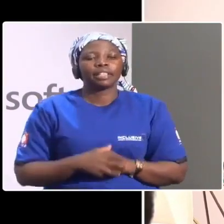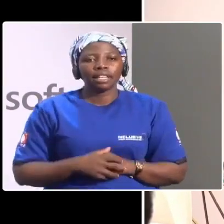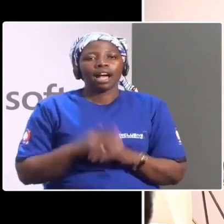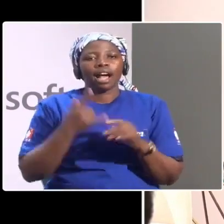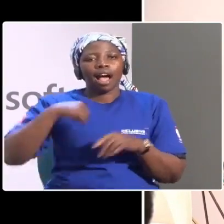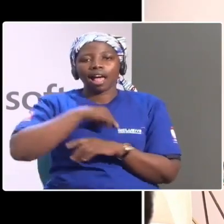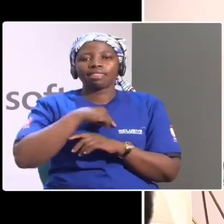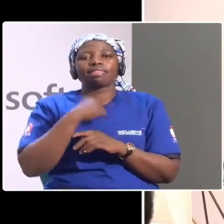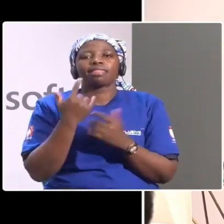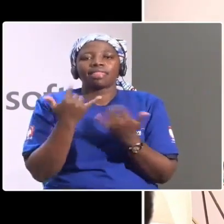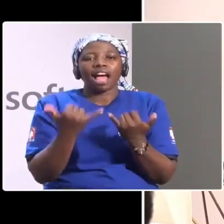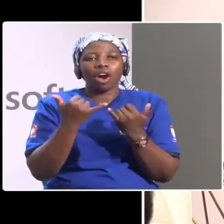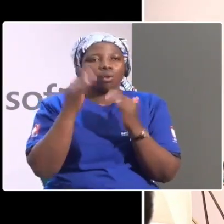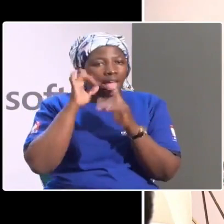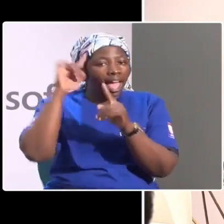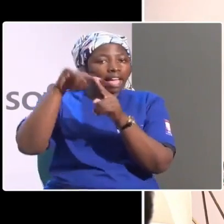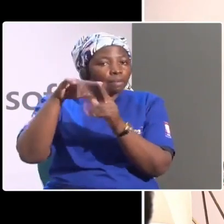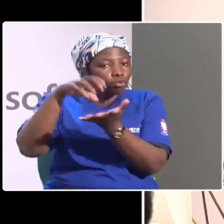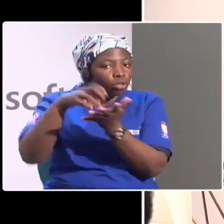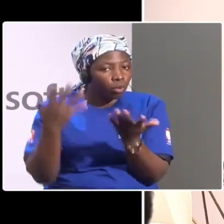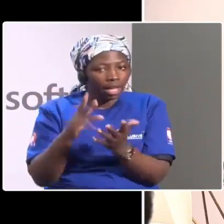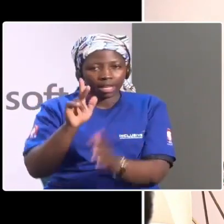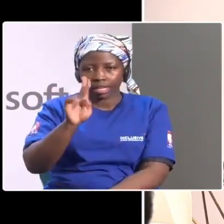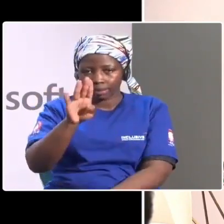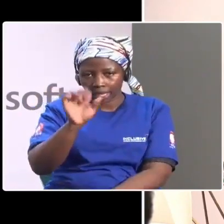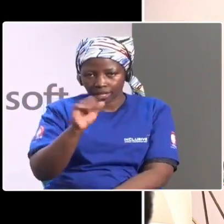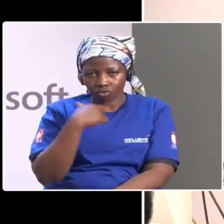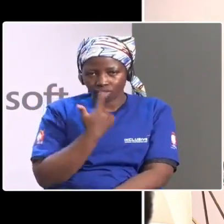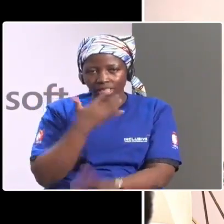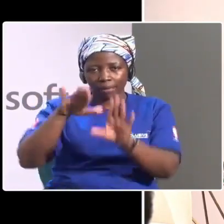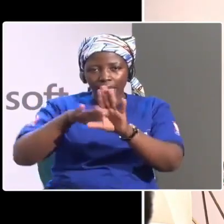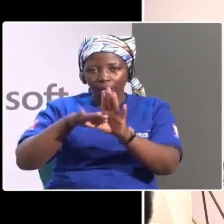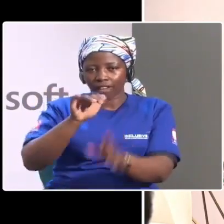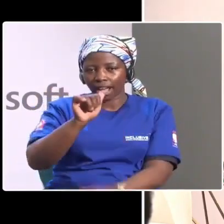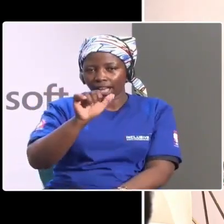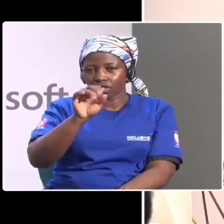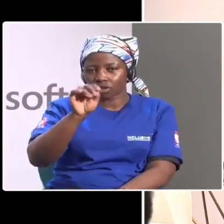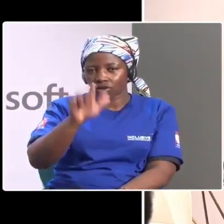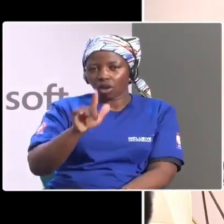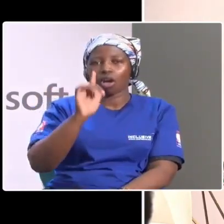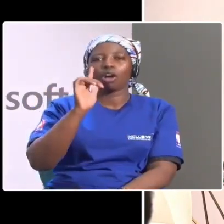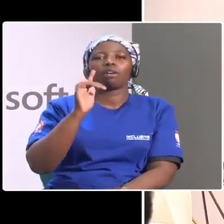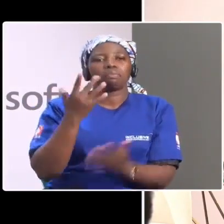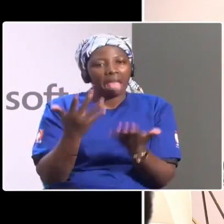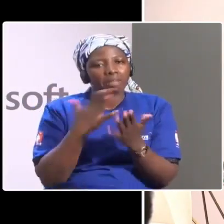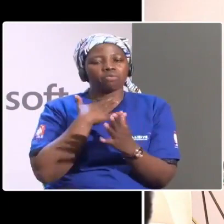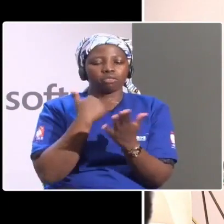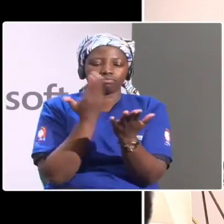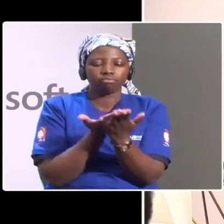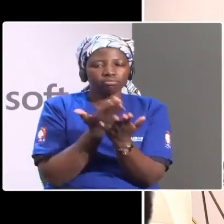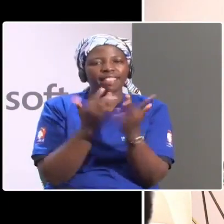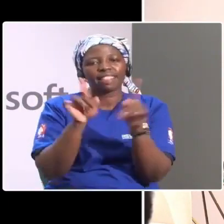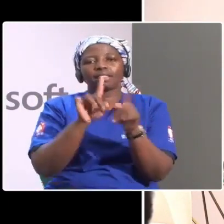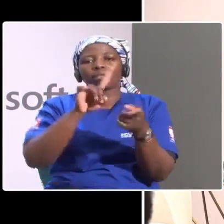at a situation where Kenya Bureau of Standards, who is a member of ASO, would like to propose that